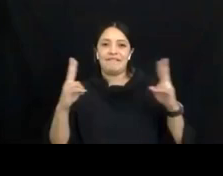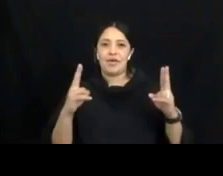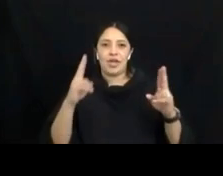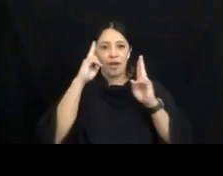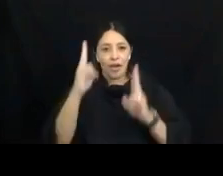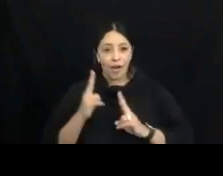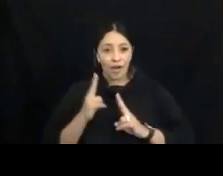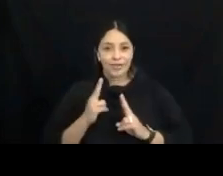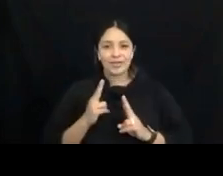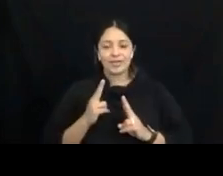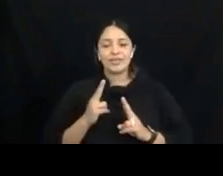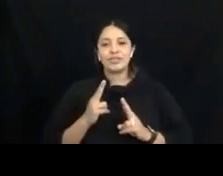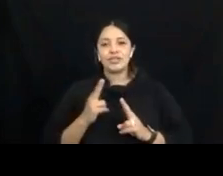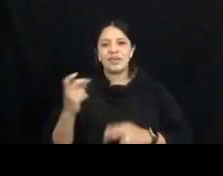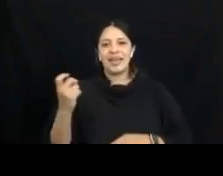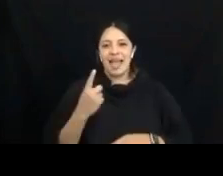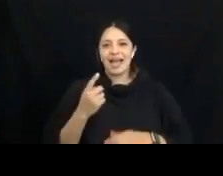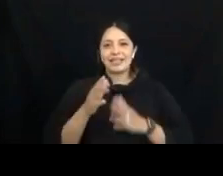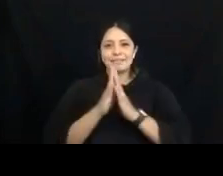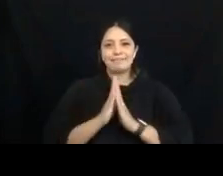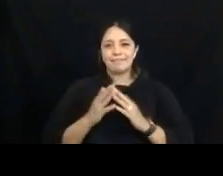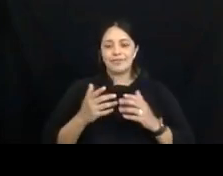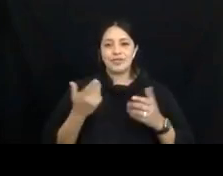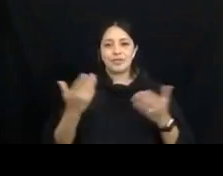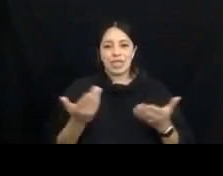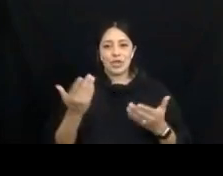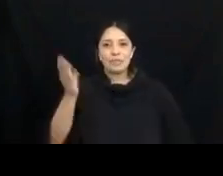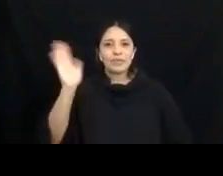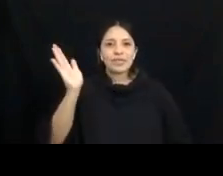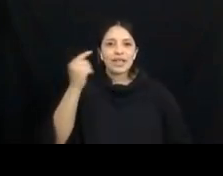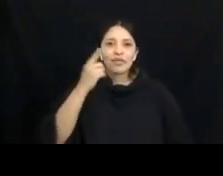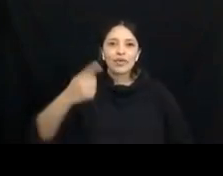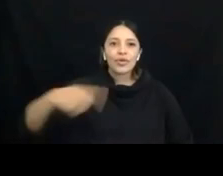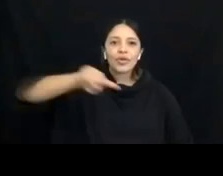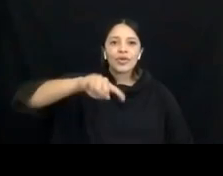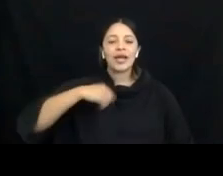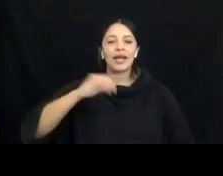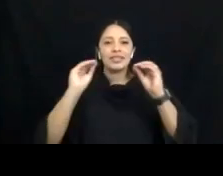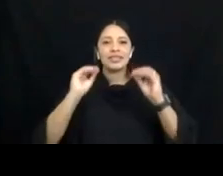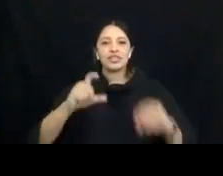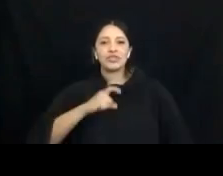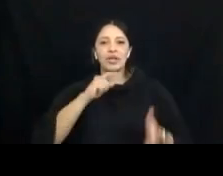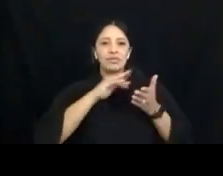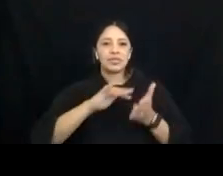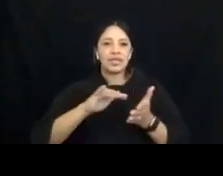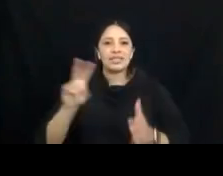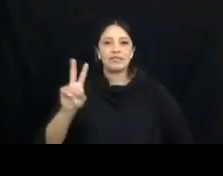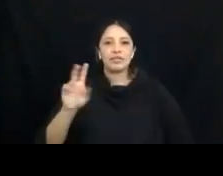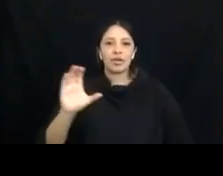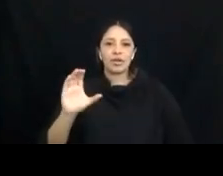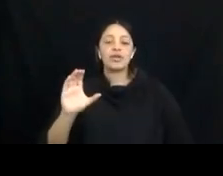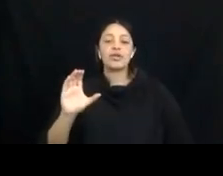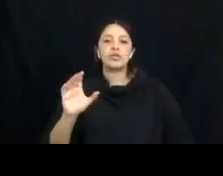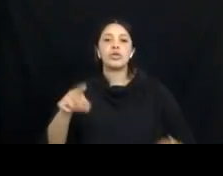be also asked to do this presentation. I teach Chicano studies at Ventura College, also